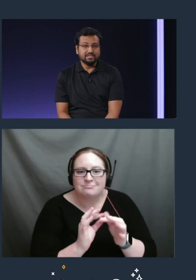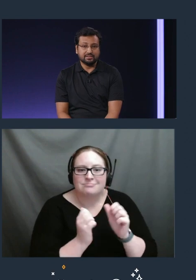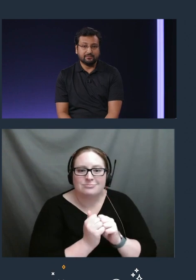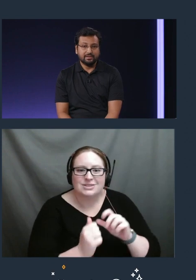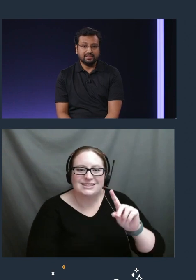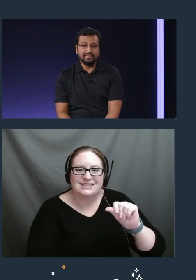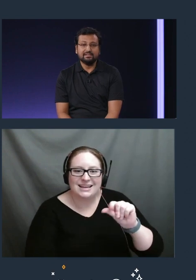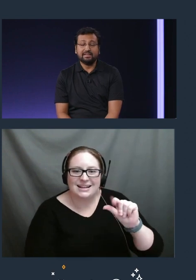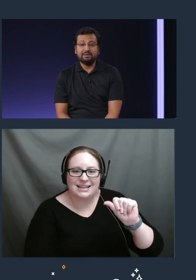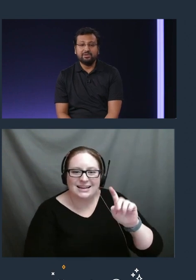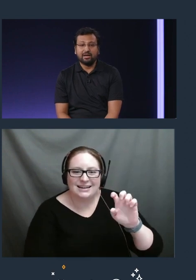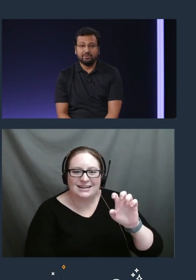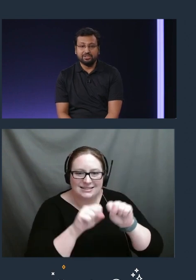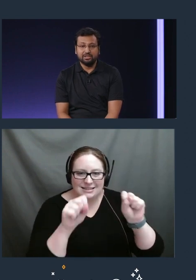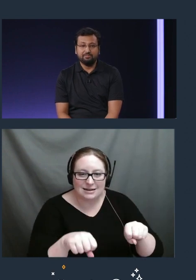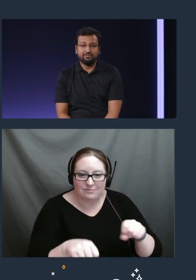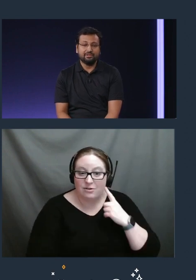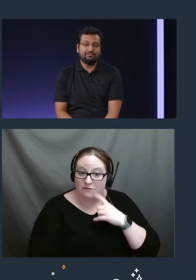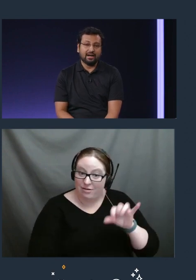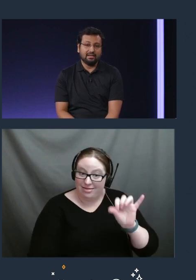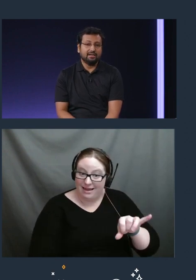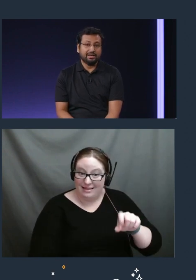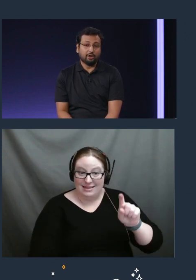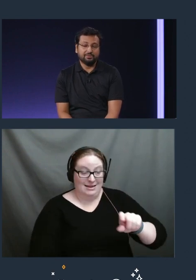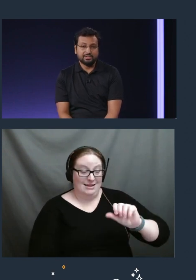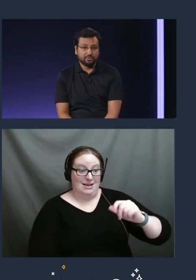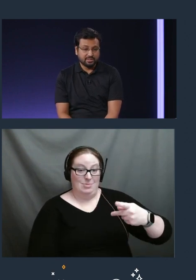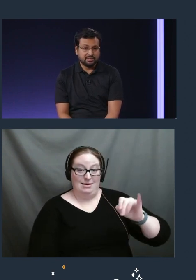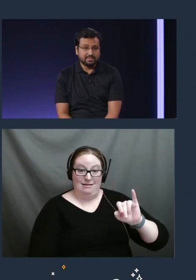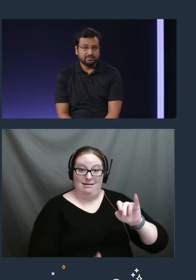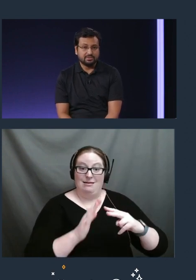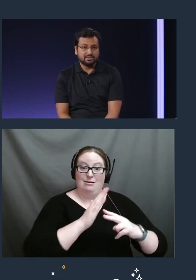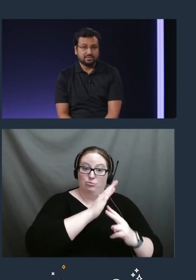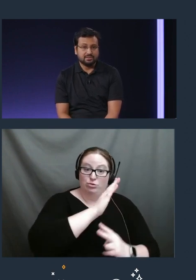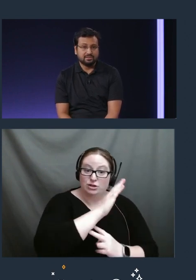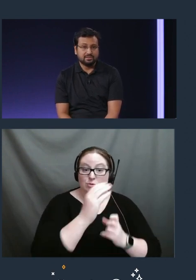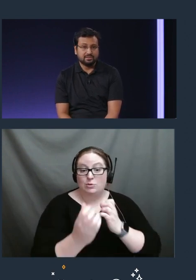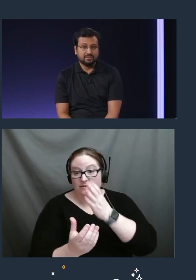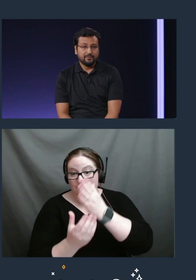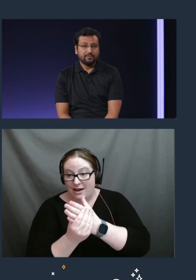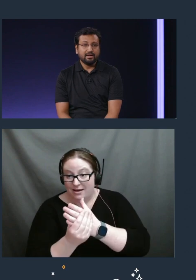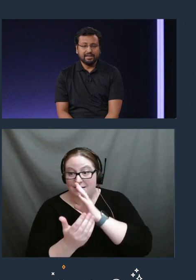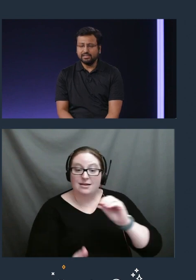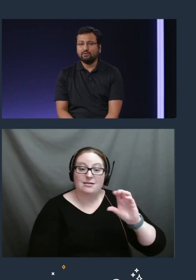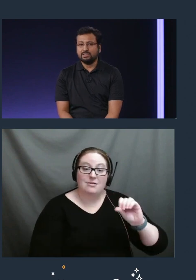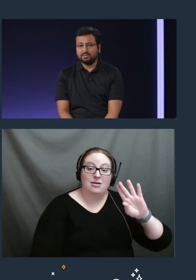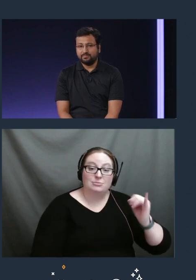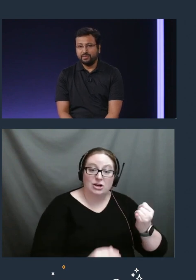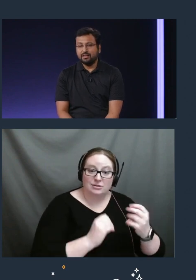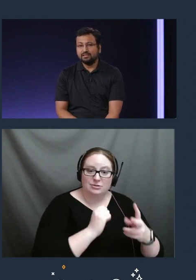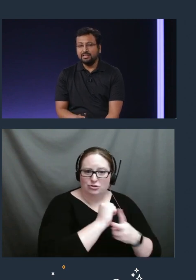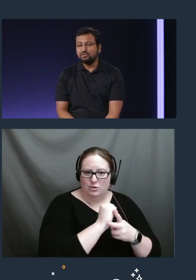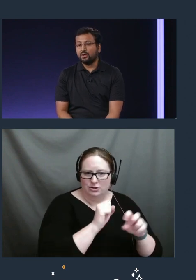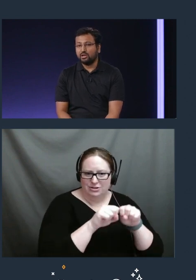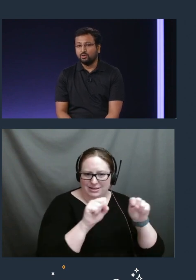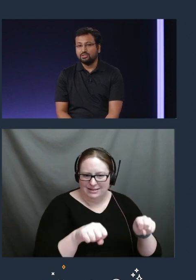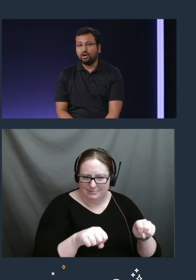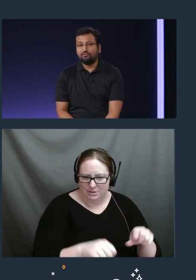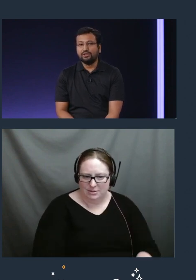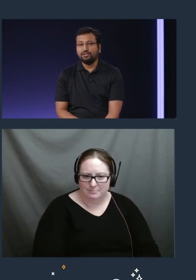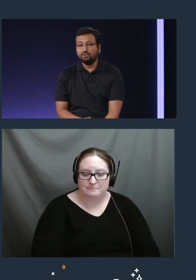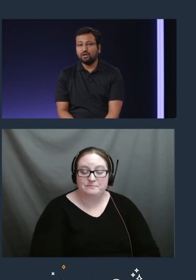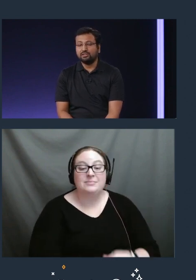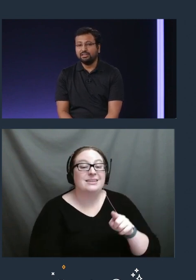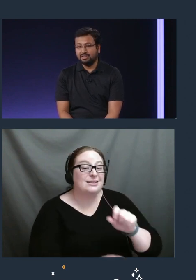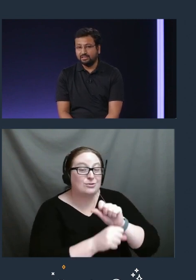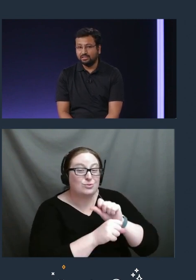this reason, they need an API bridge between the file and object storage systems. In other words, these workloads